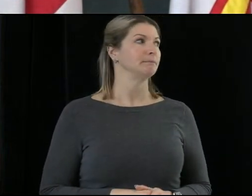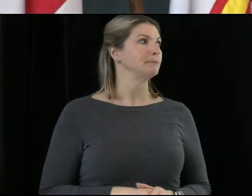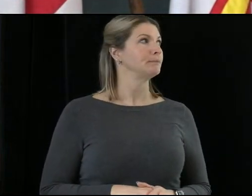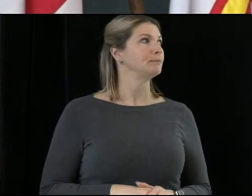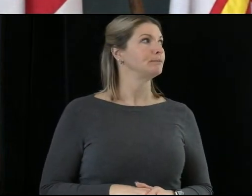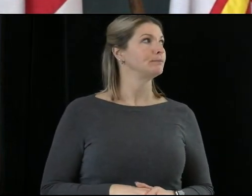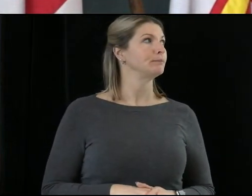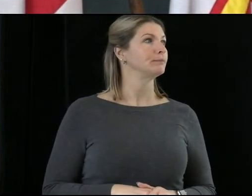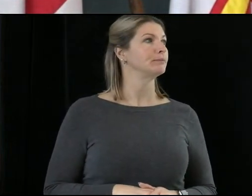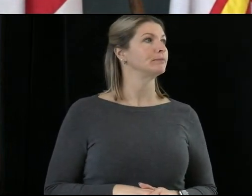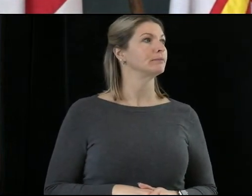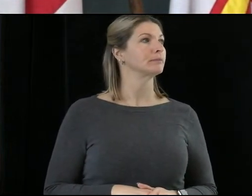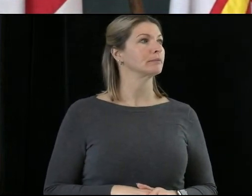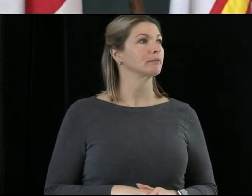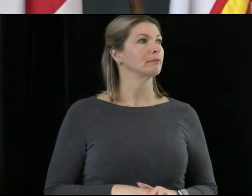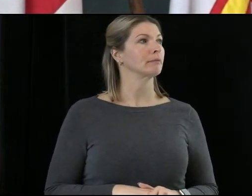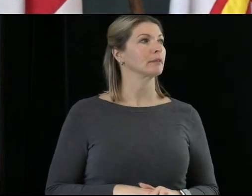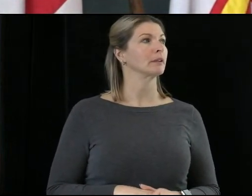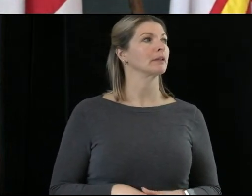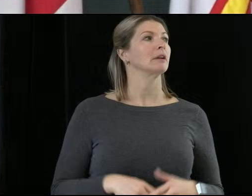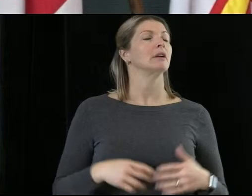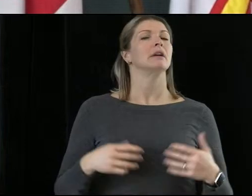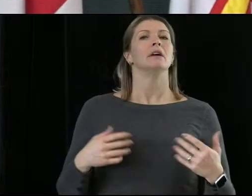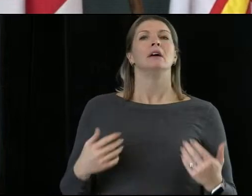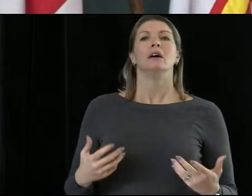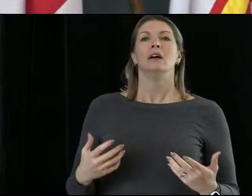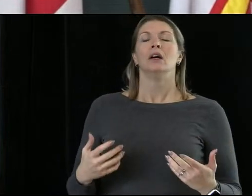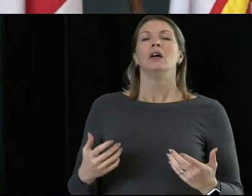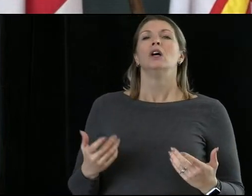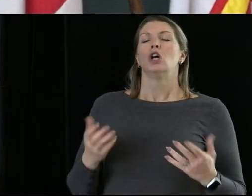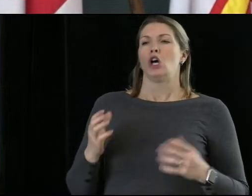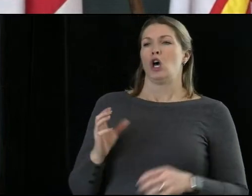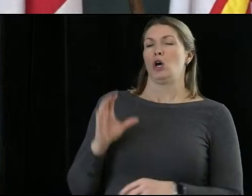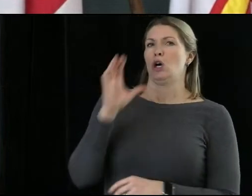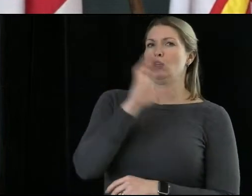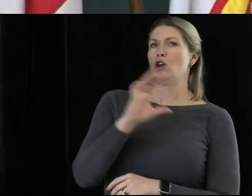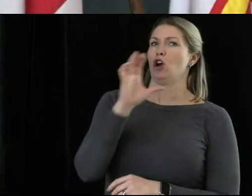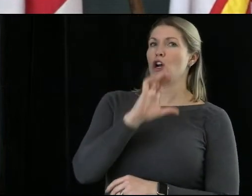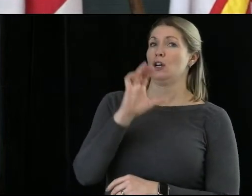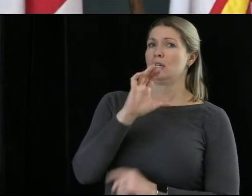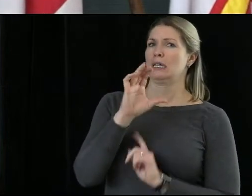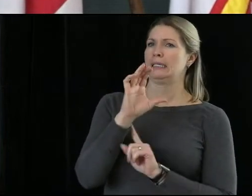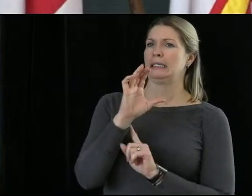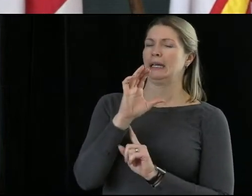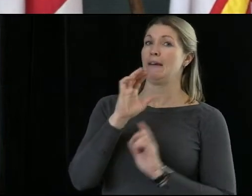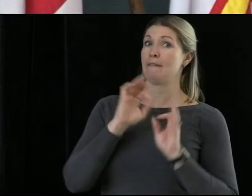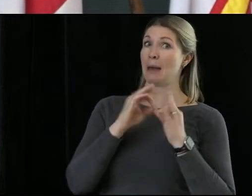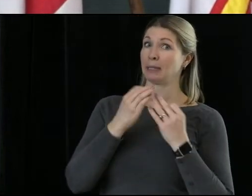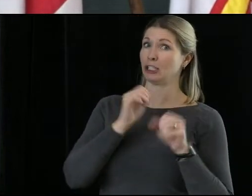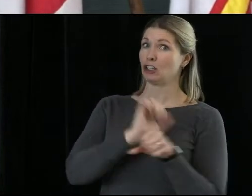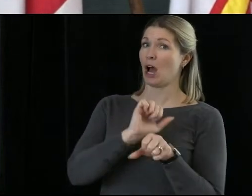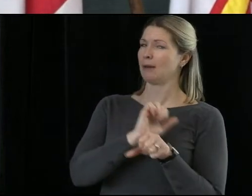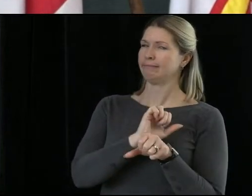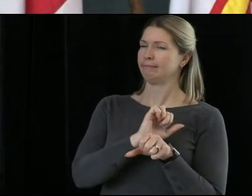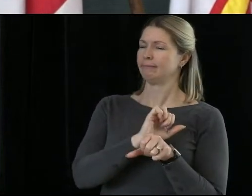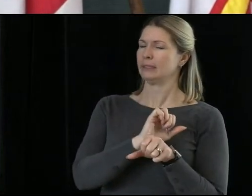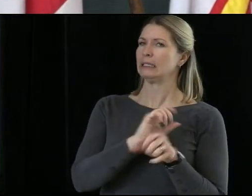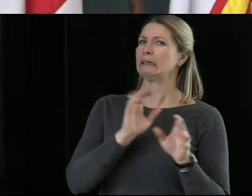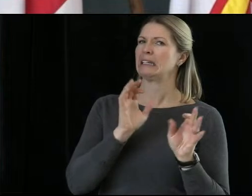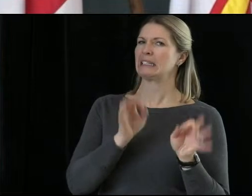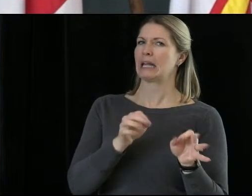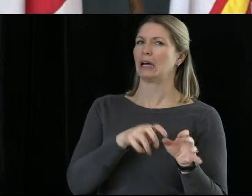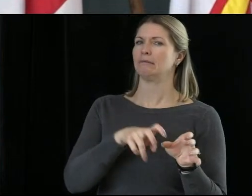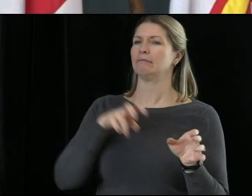Searches. So we stepped back early on. We knew the RNC had a job to do, but as a little time